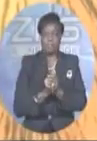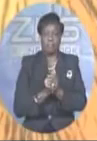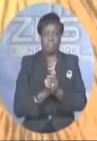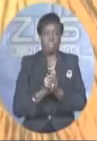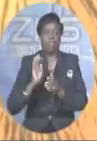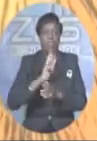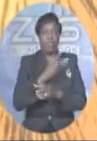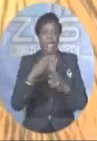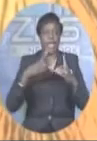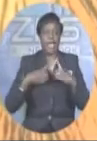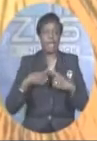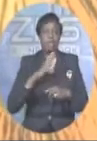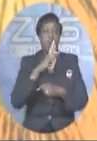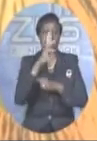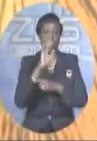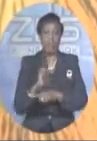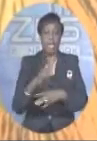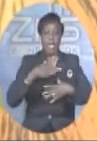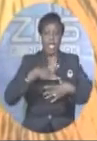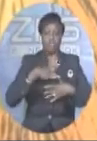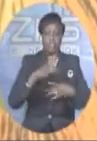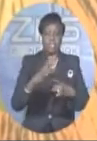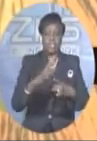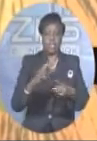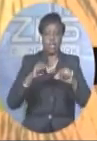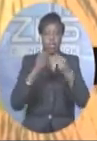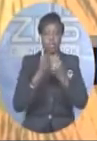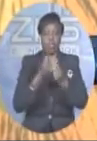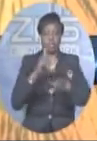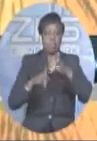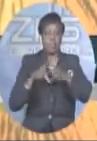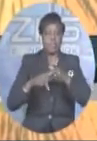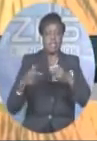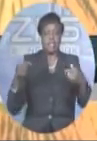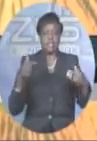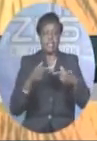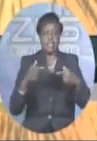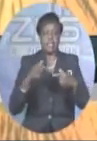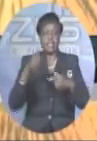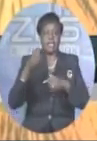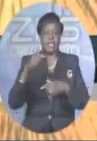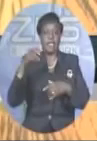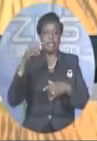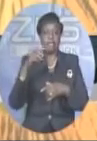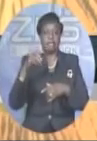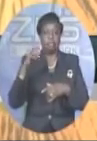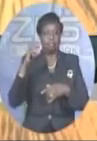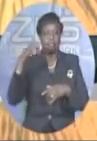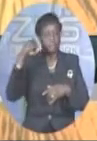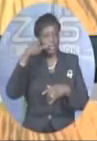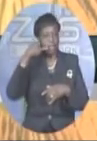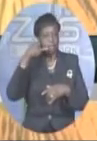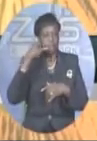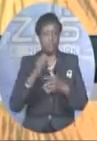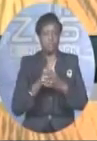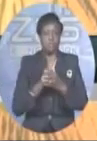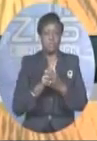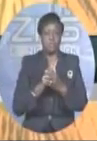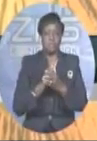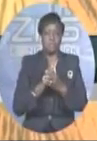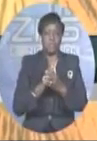We had a really interesting panel discussing development of telecommunications and really